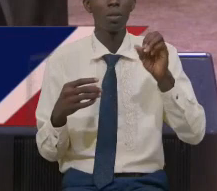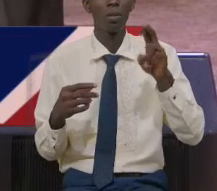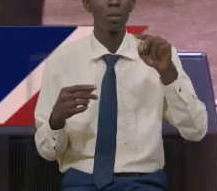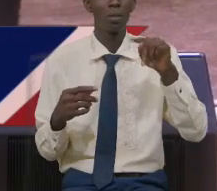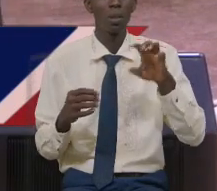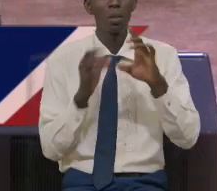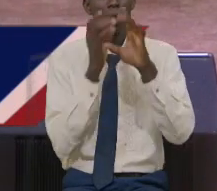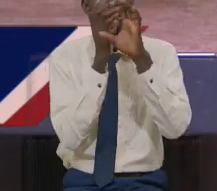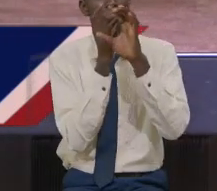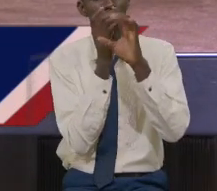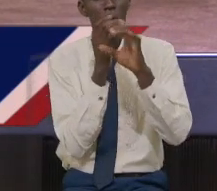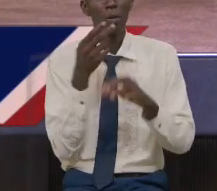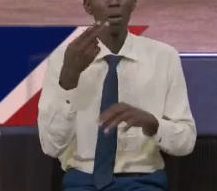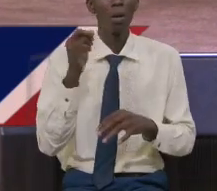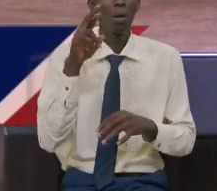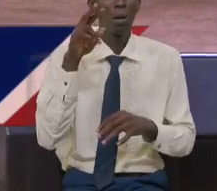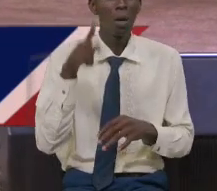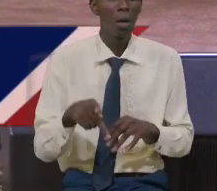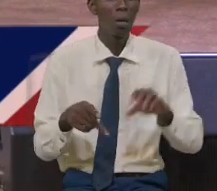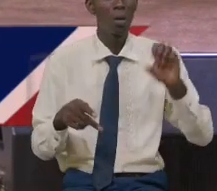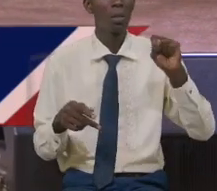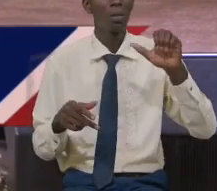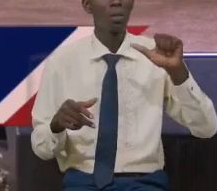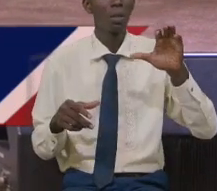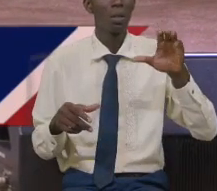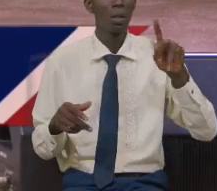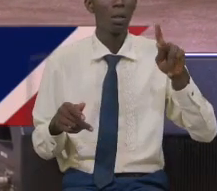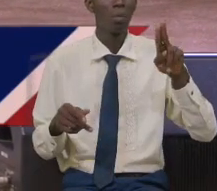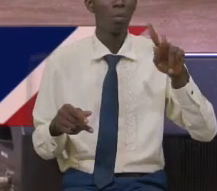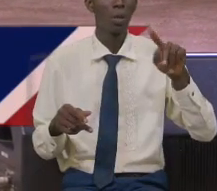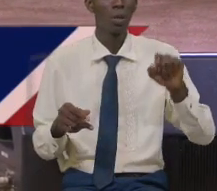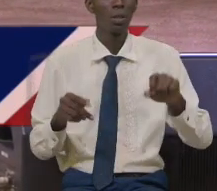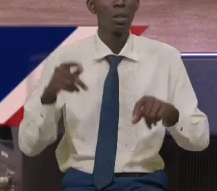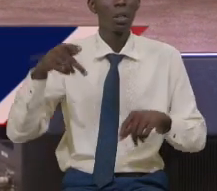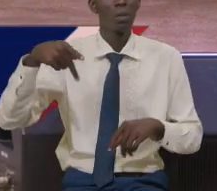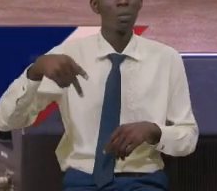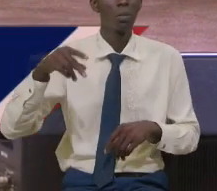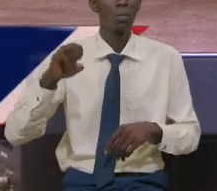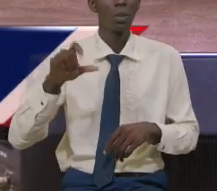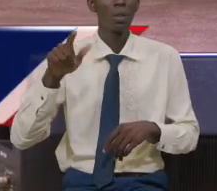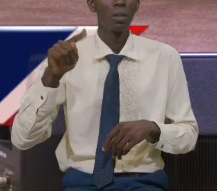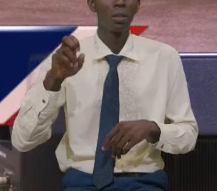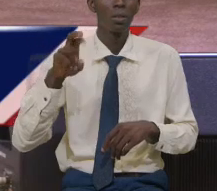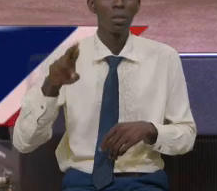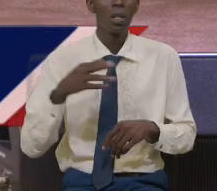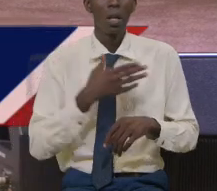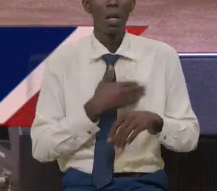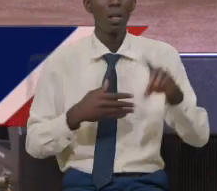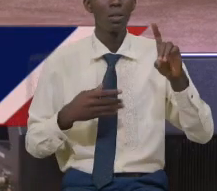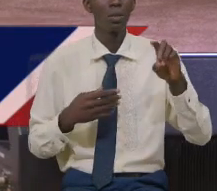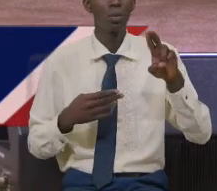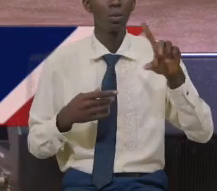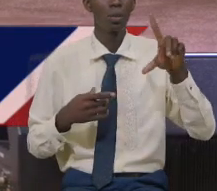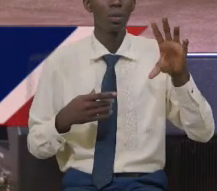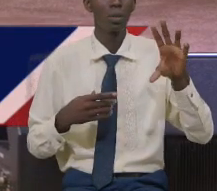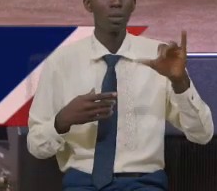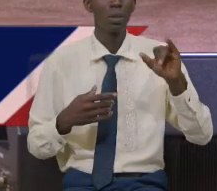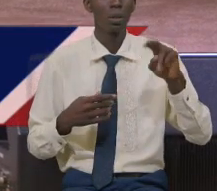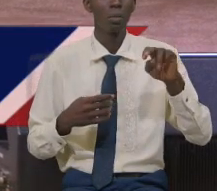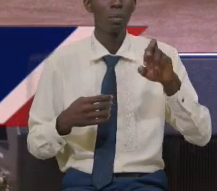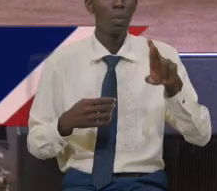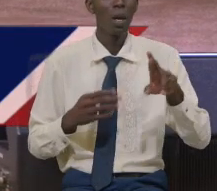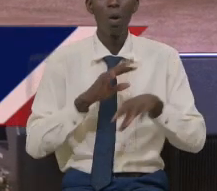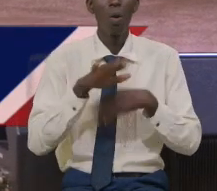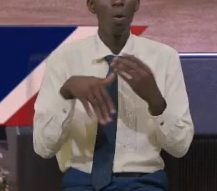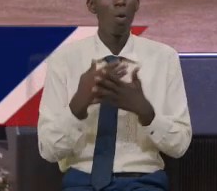harp, sackbut, psaltery, and dulcimer, and all kinds of music, ye